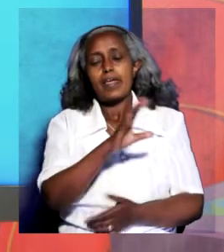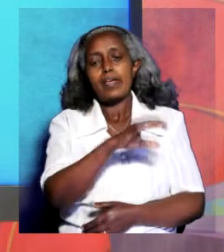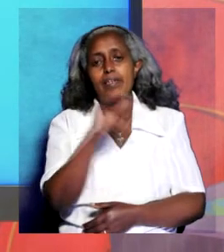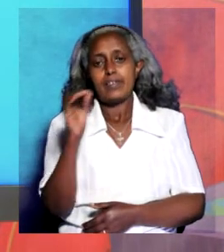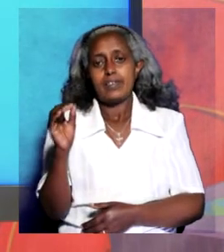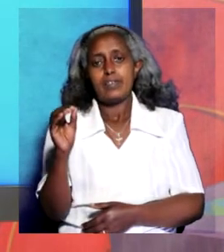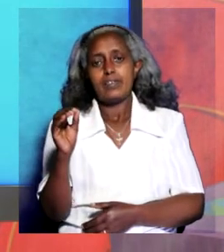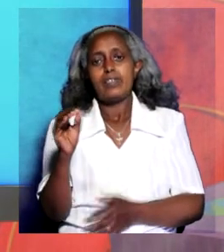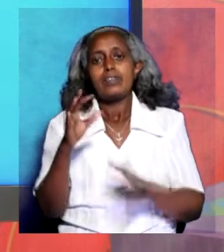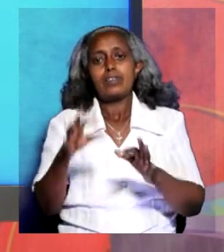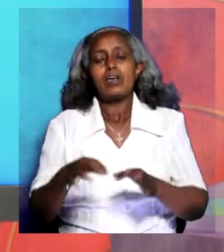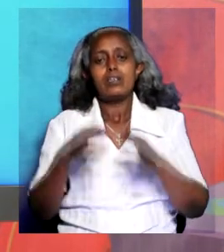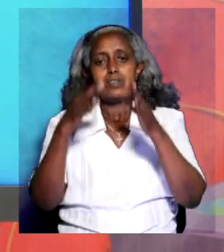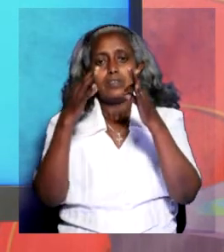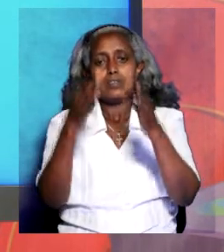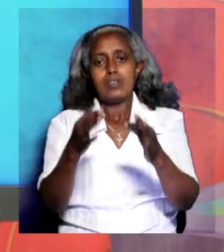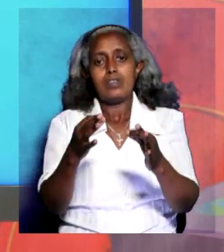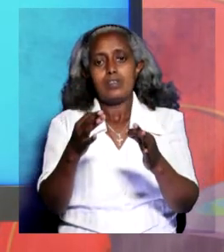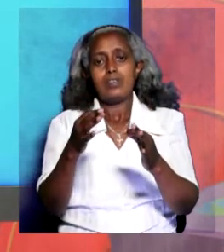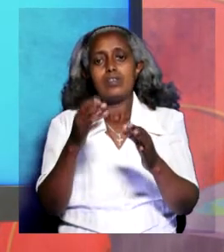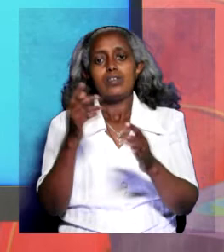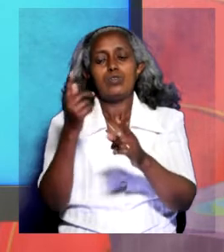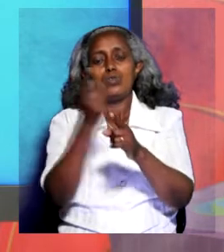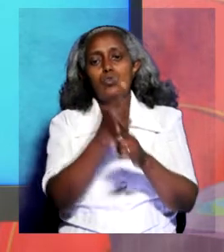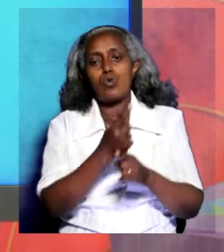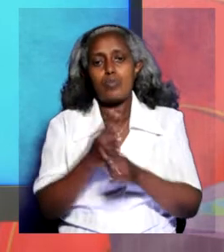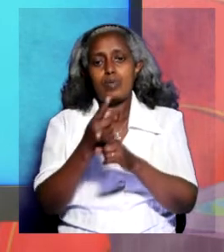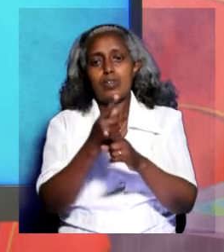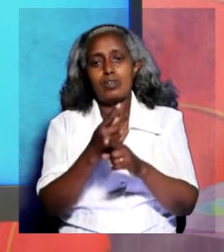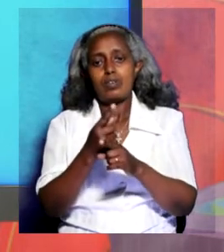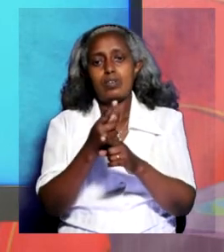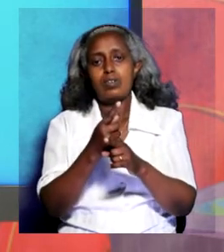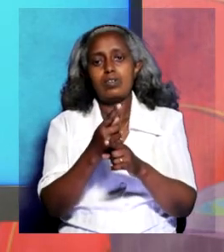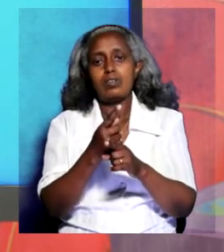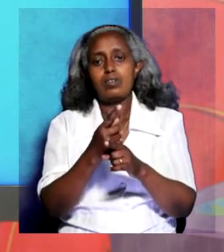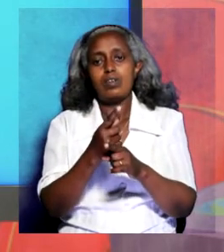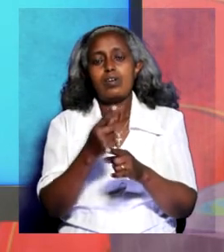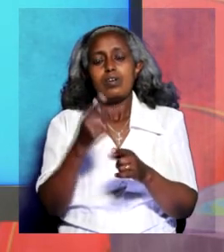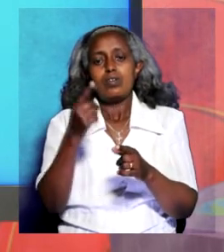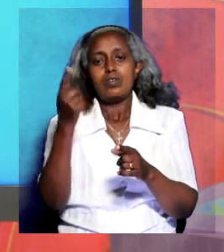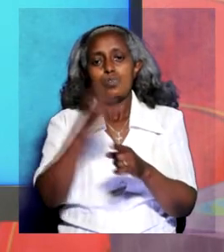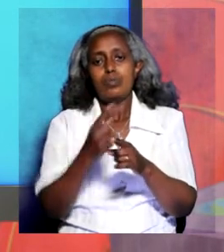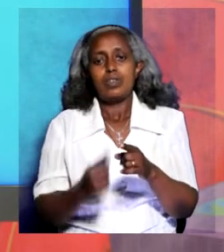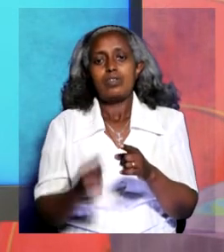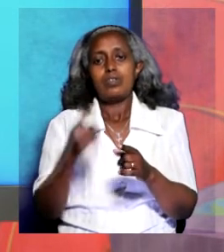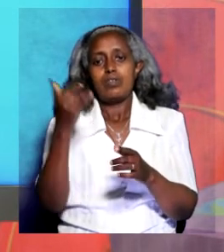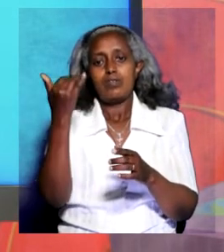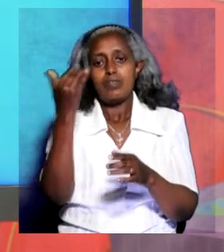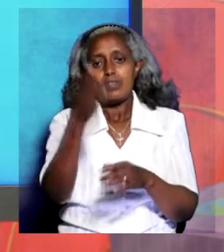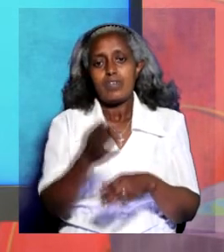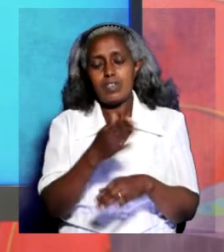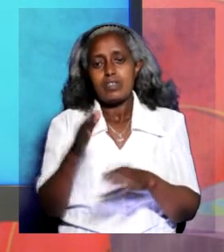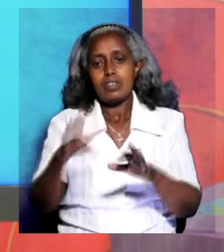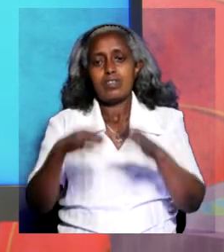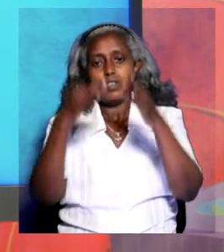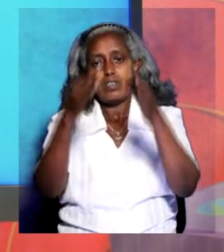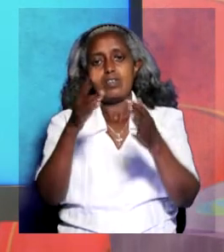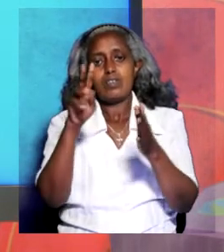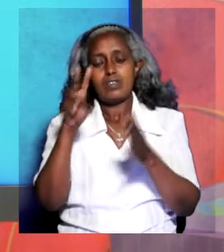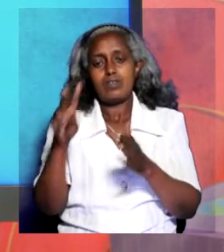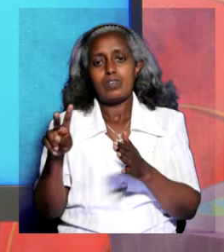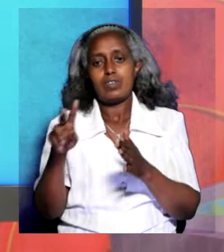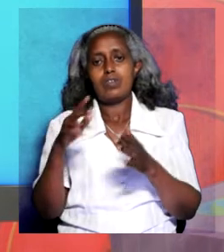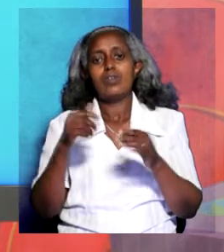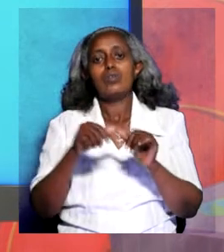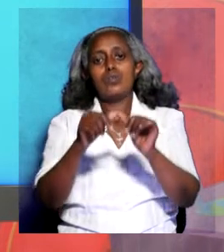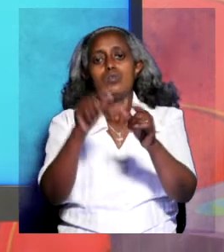and translate geometric figures with the translation vector. So let's continue to